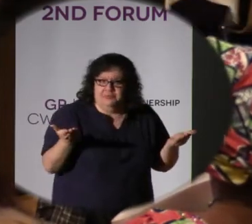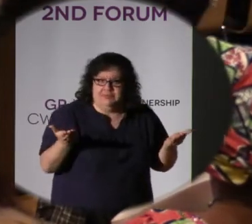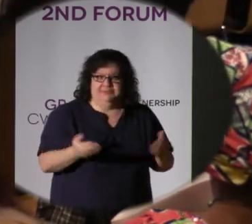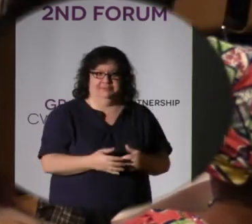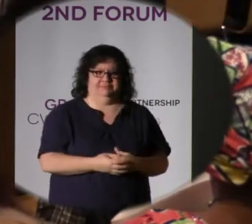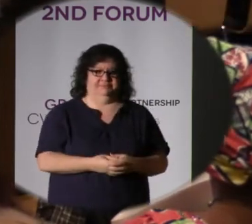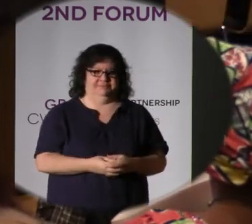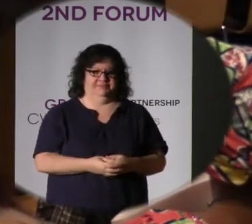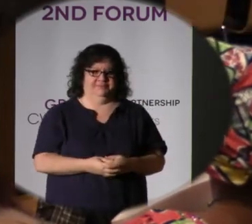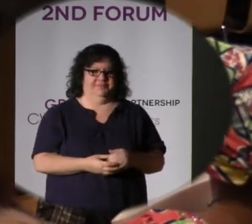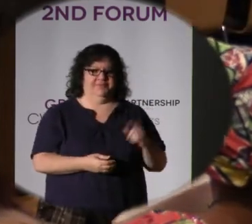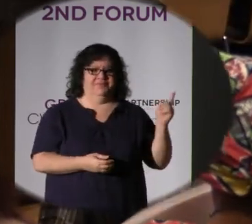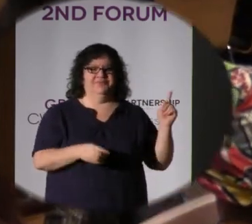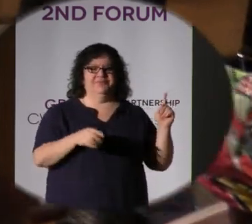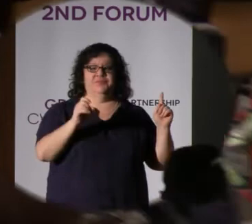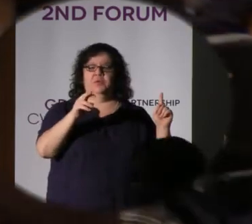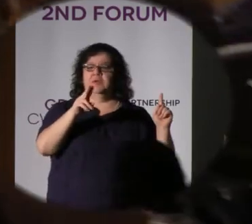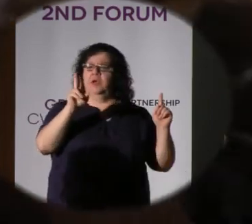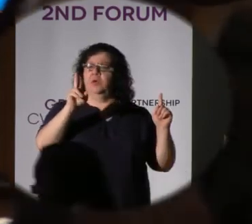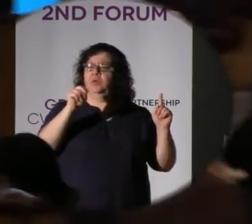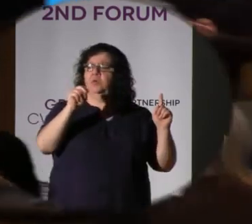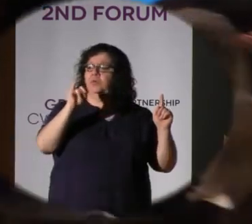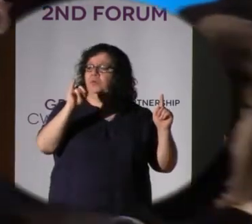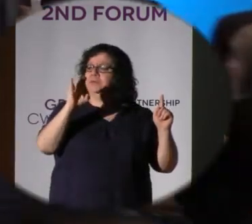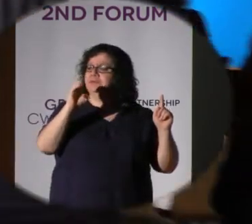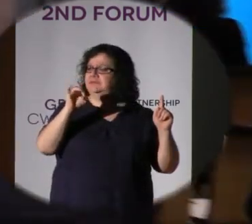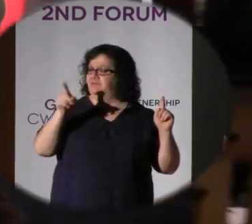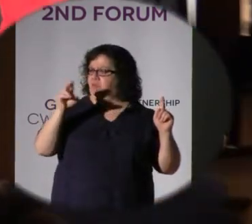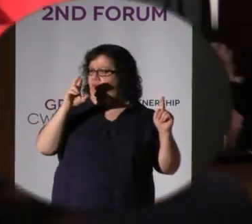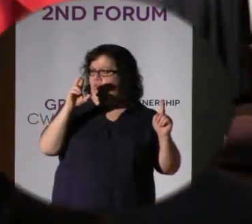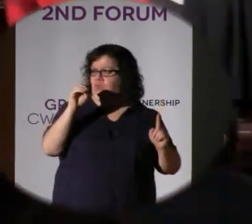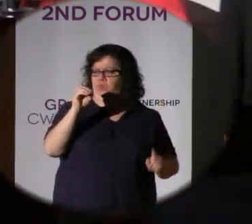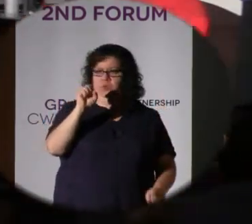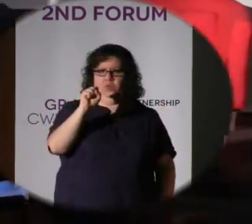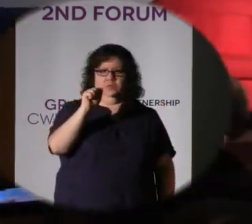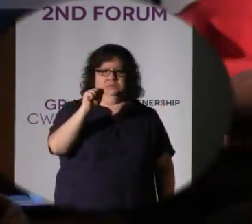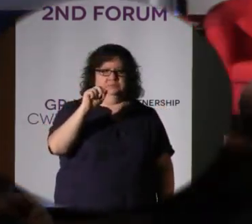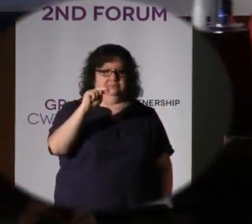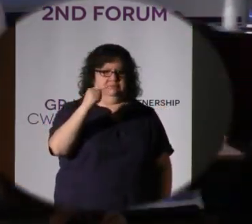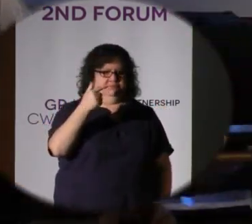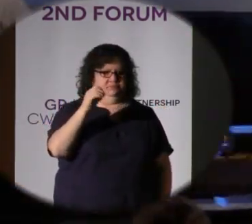No, that's fine. We'll put Rosanto on the spot.